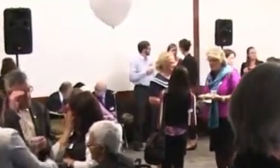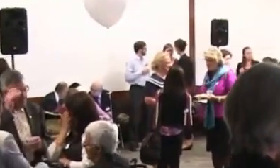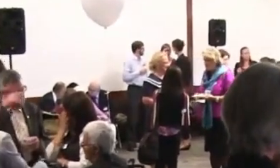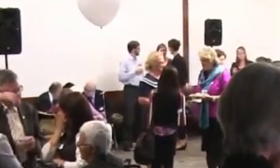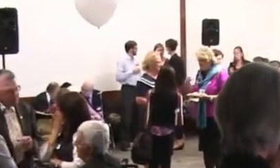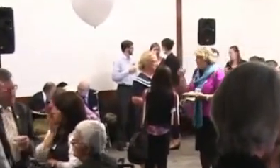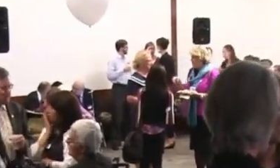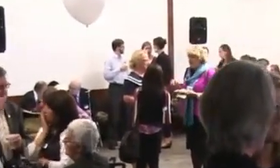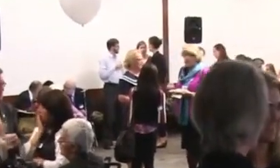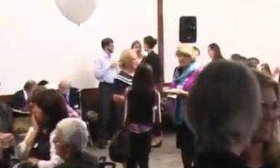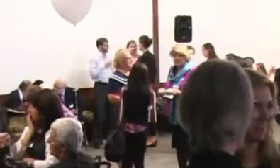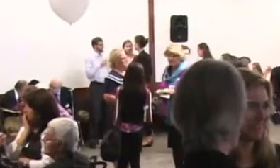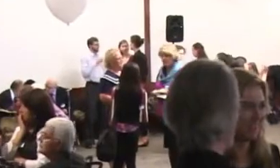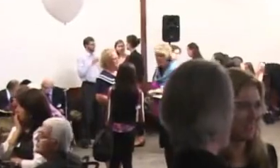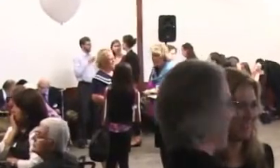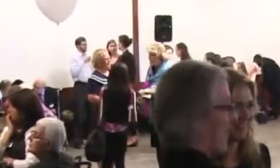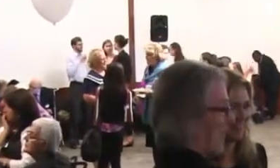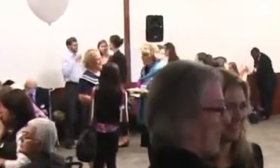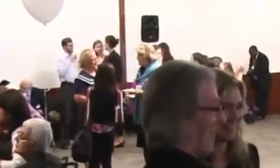Hi, everybody.